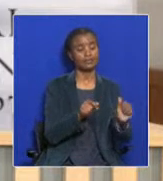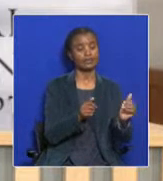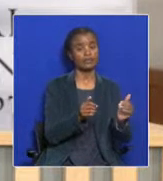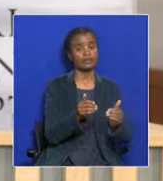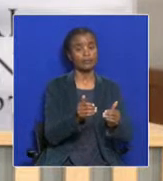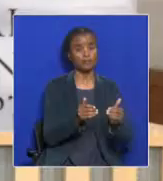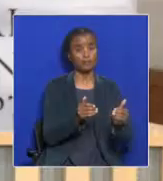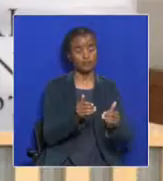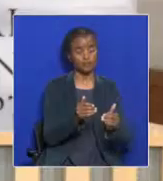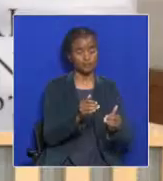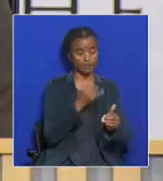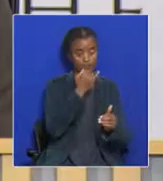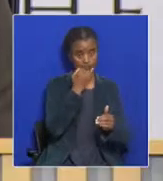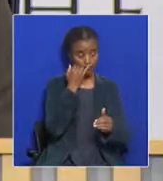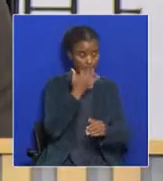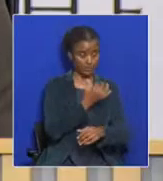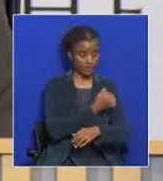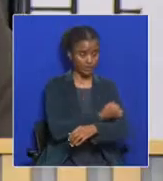them to such a scene.